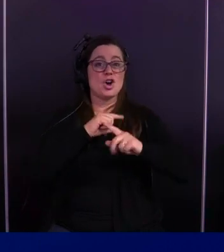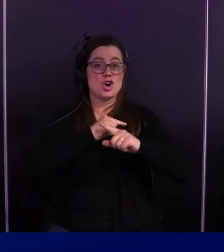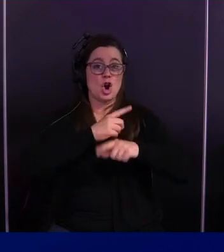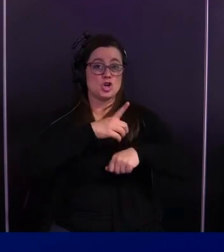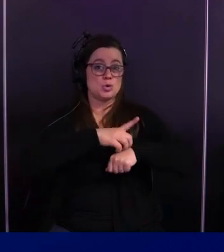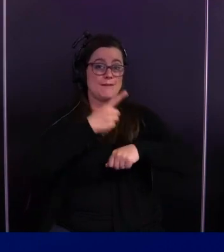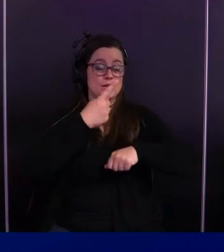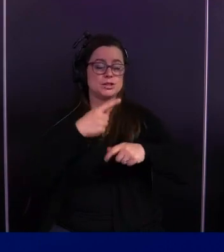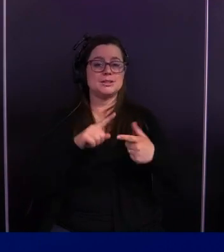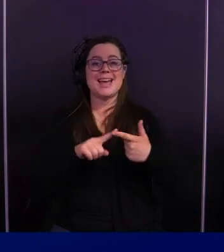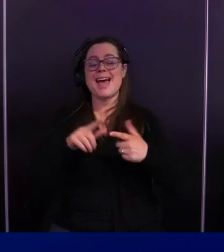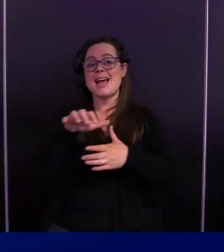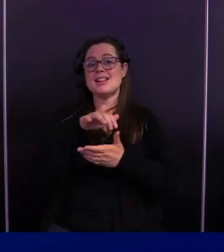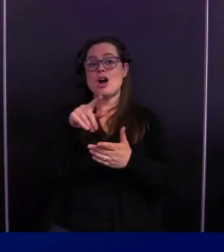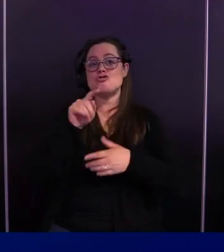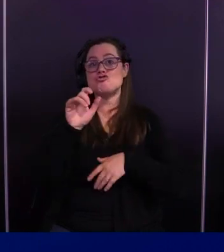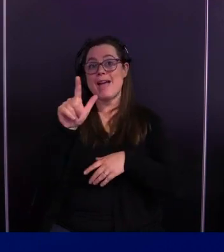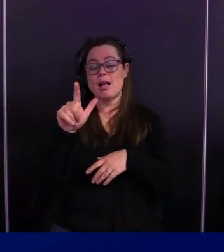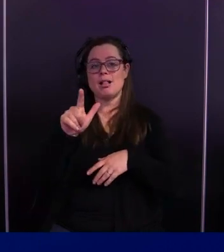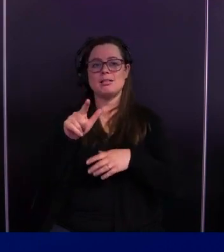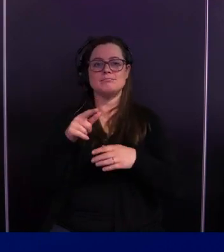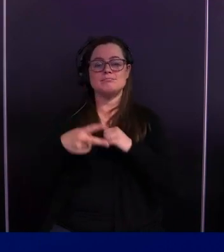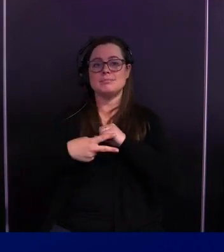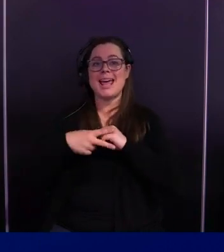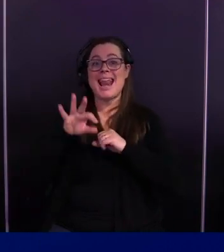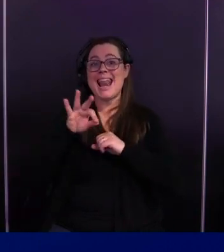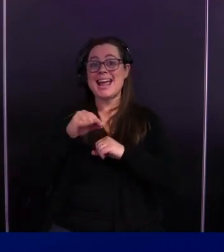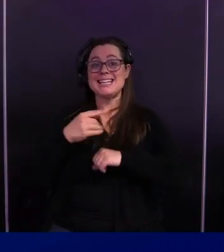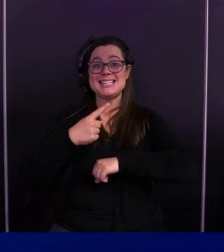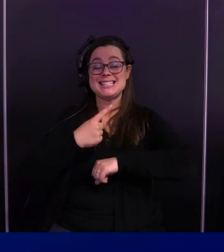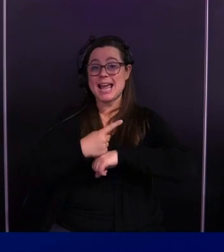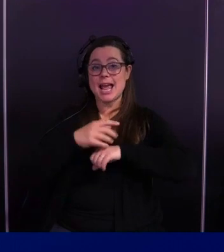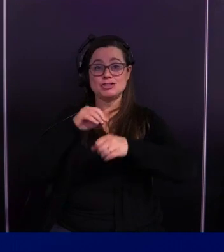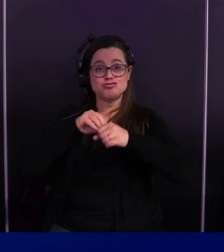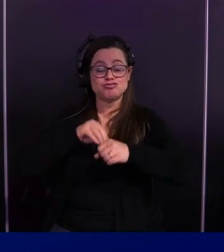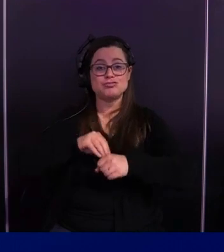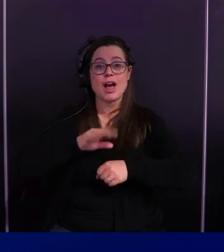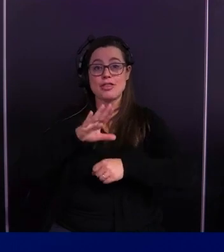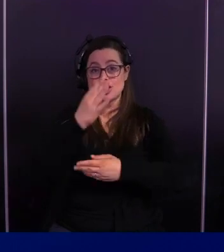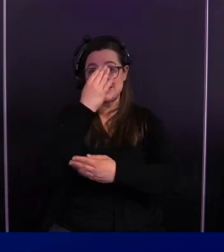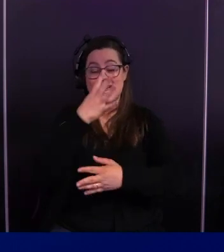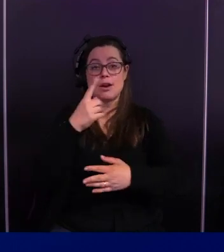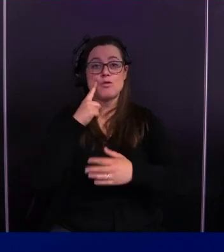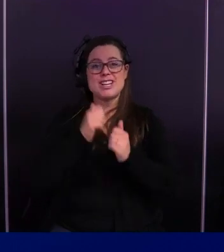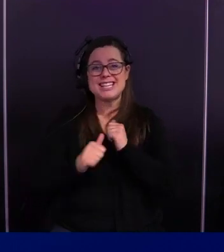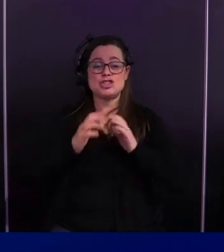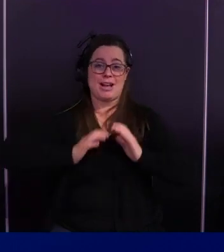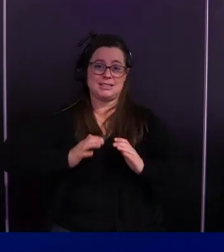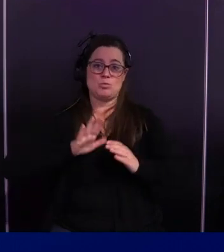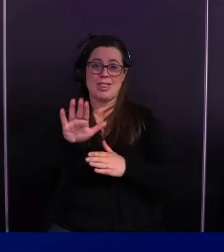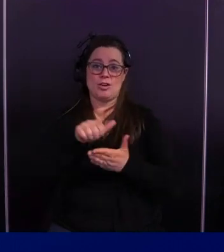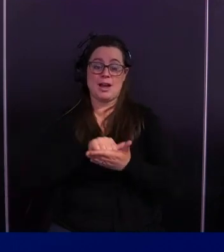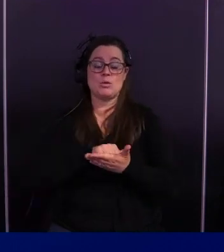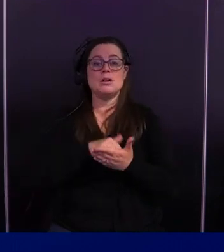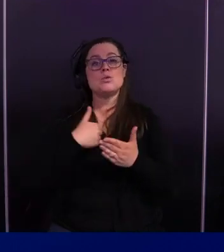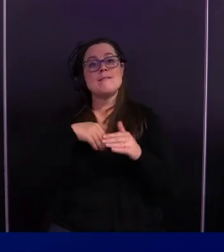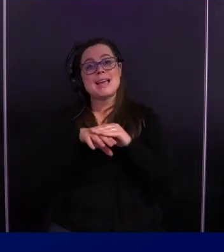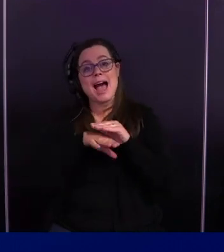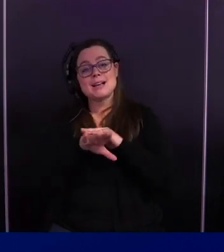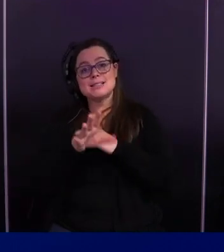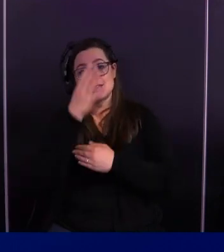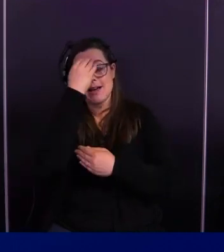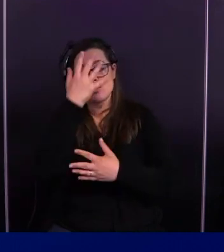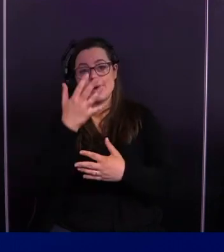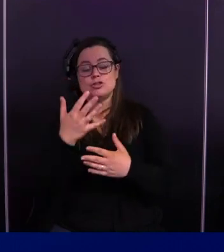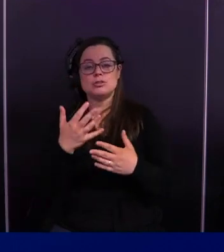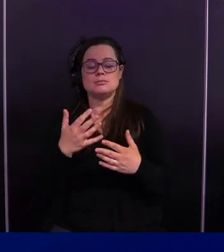we store 90 days worth of CloudTrail for every customer in every account. And so having that access to that information is